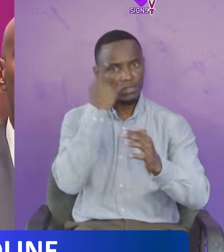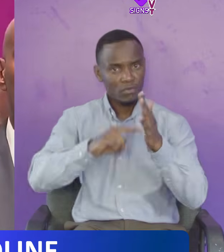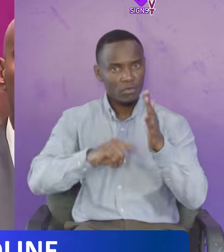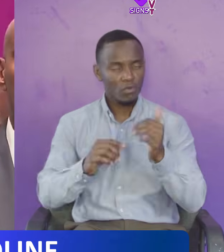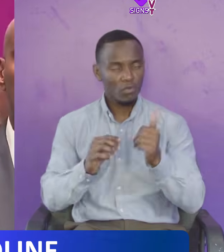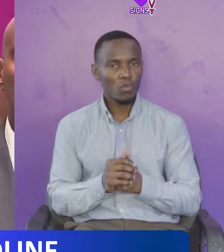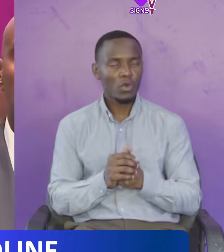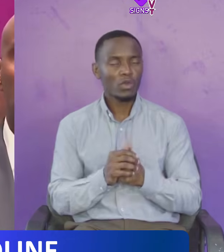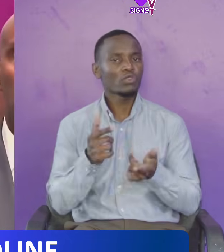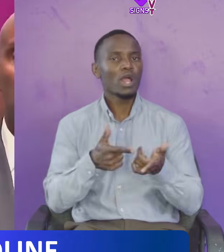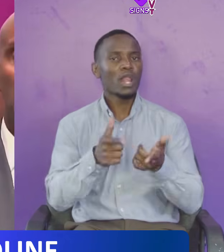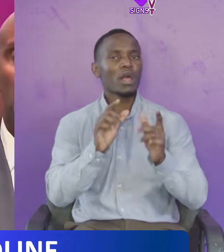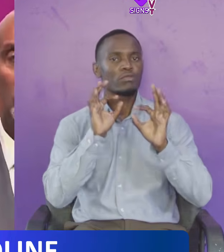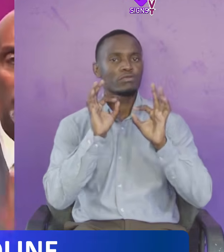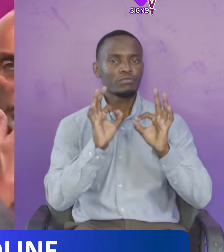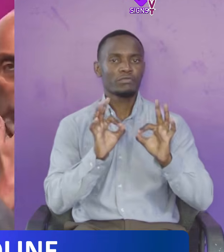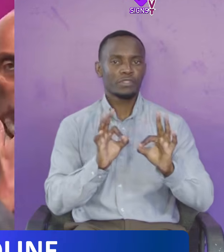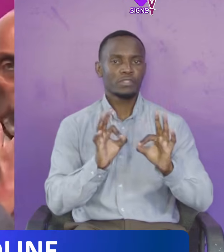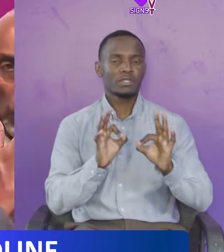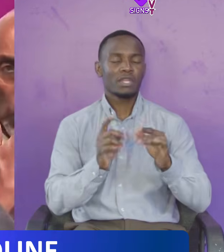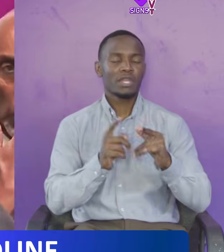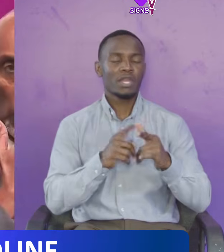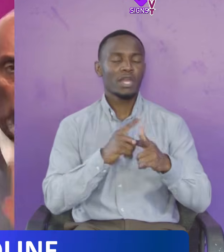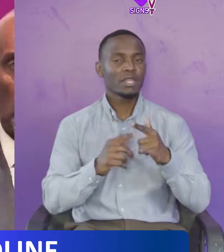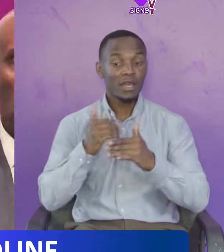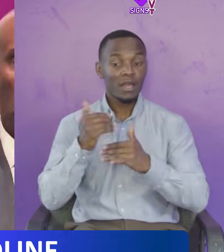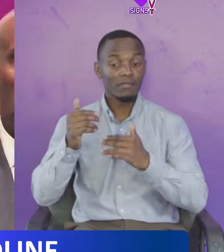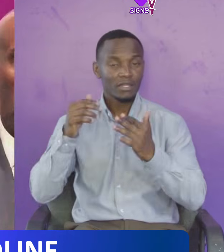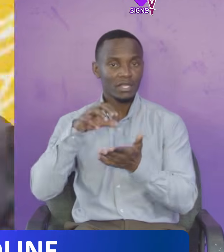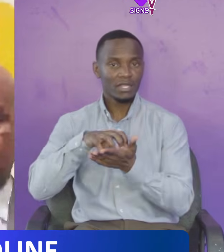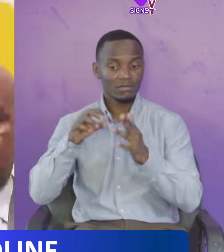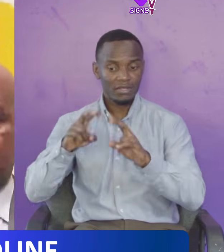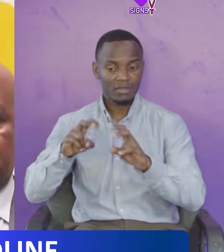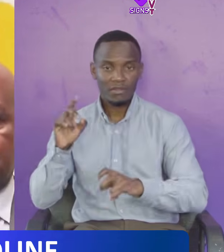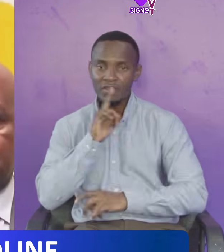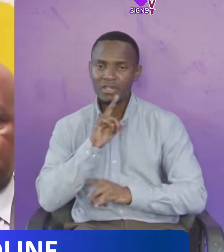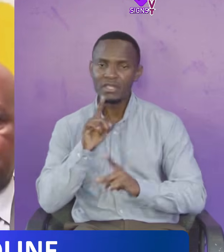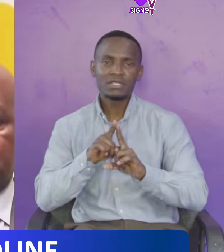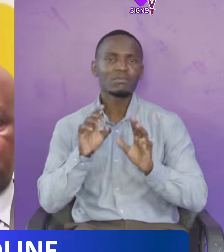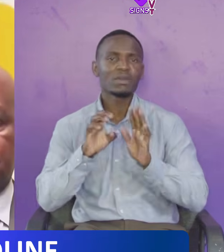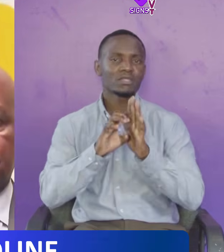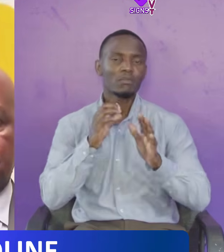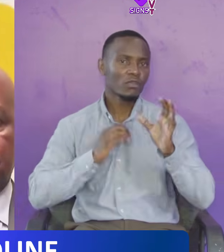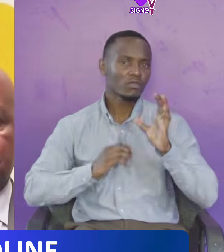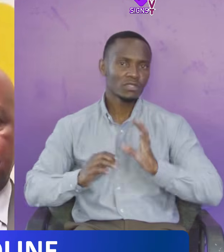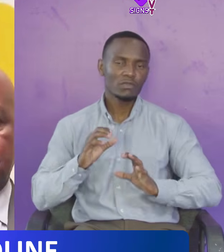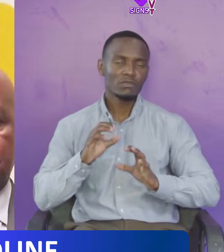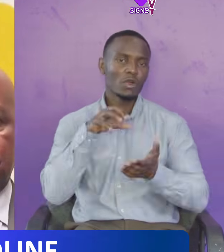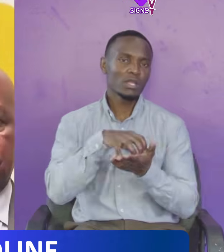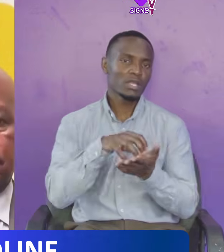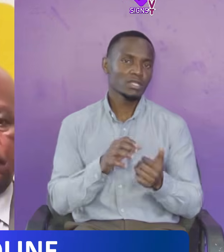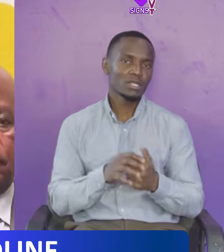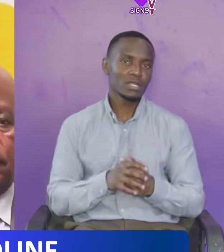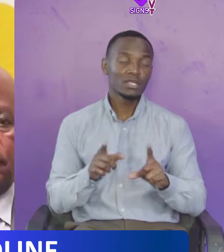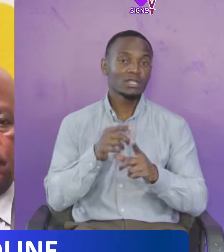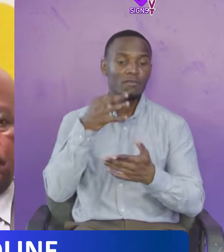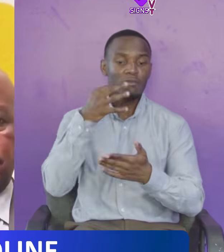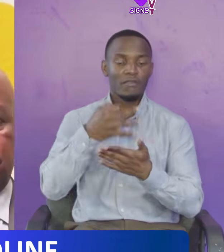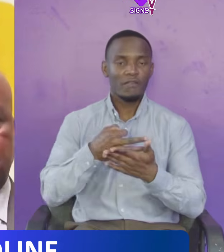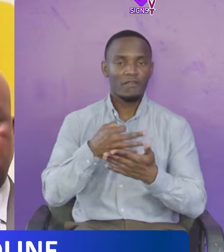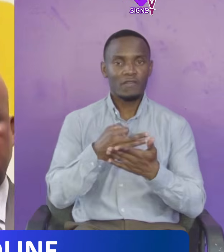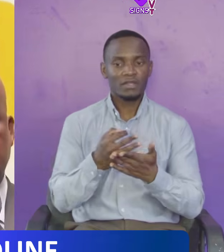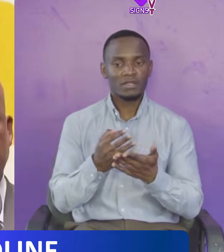once cases are investigated, like we do with civil cases. There's a file with the DPP, in fact 2 files on